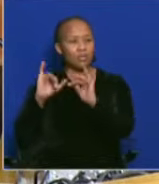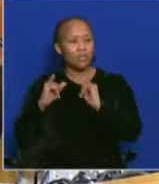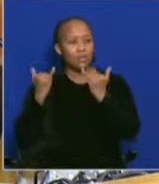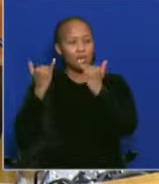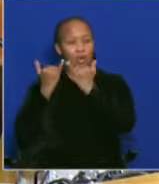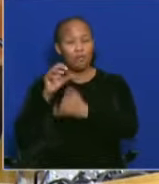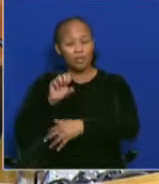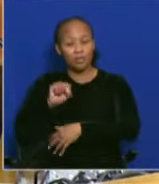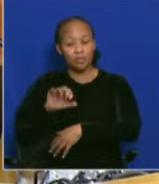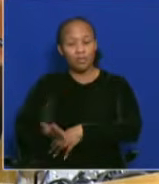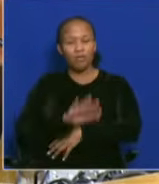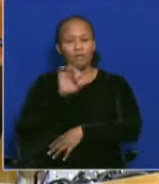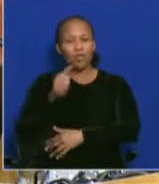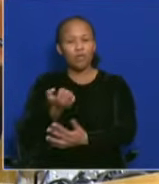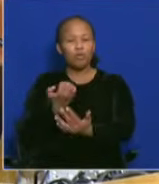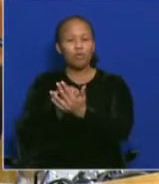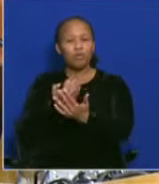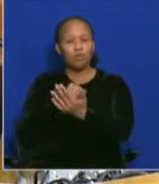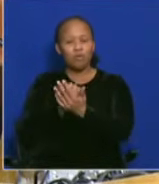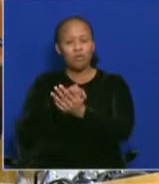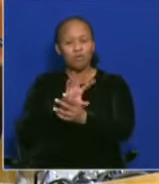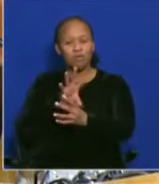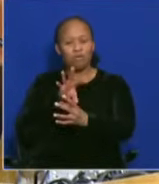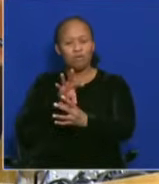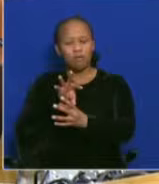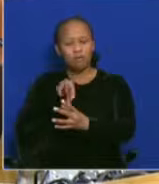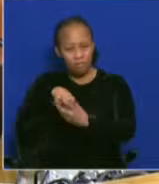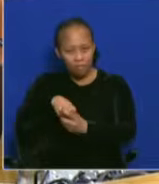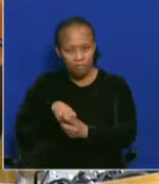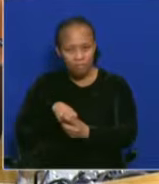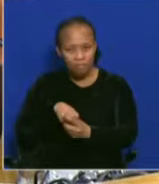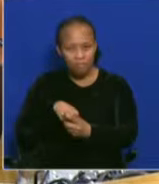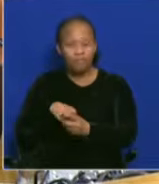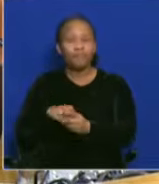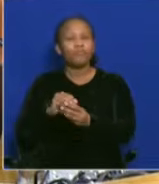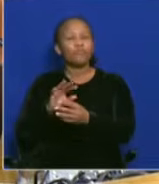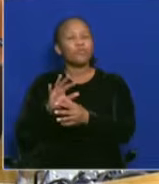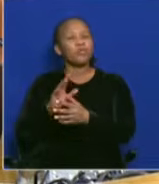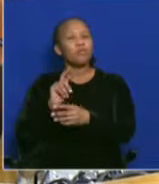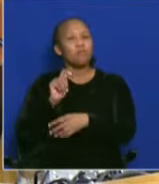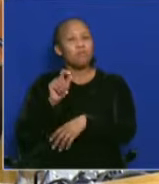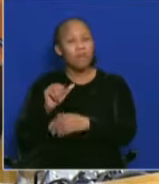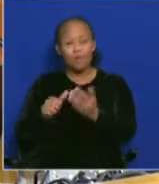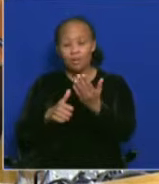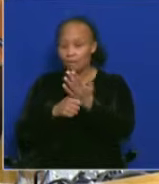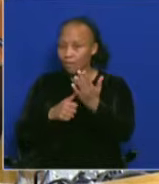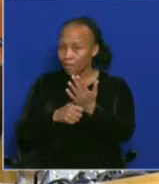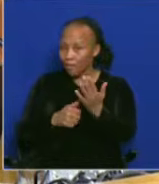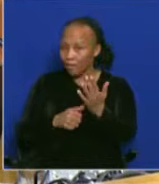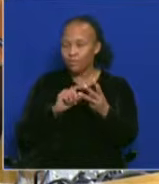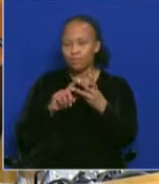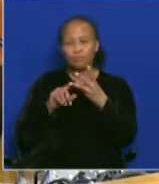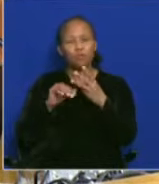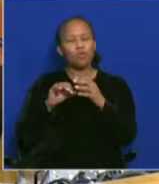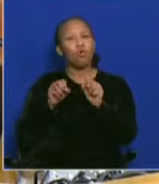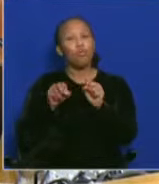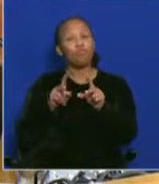in manufacturing infrastructure, the payment of taxes, and the creation of sustainable employment opportunities.